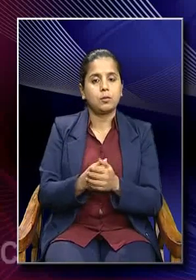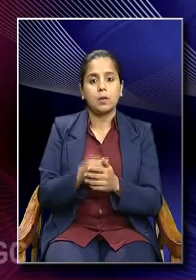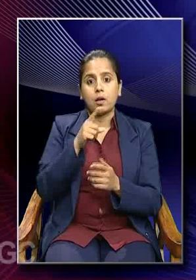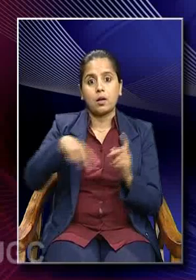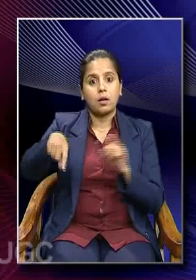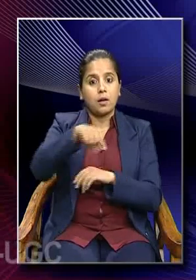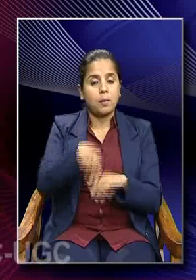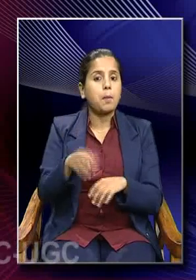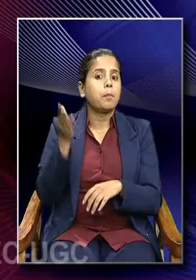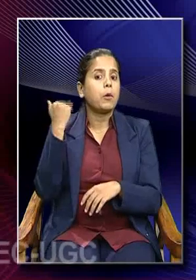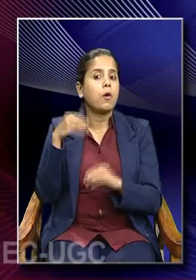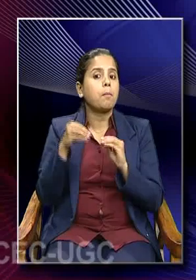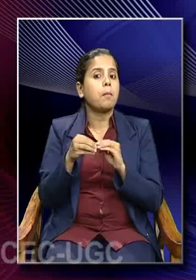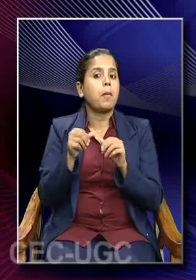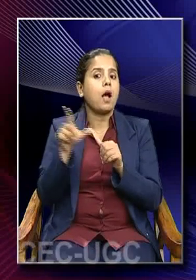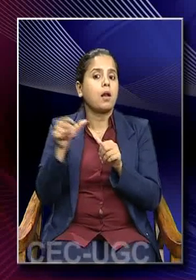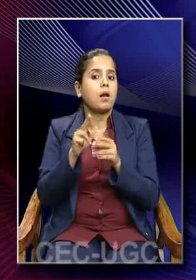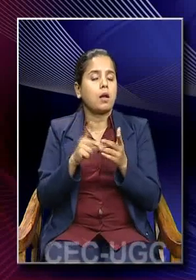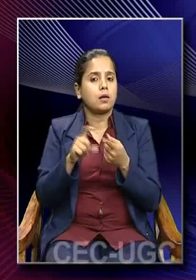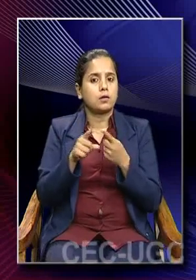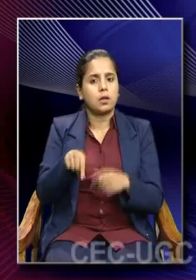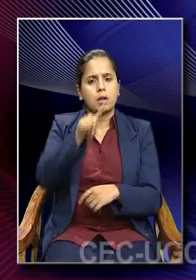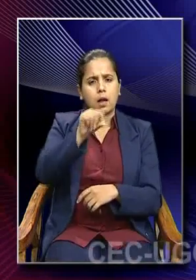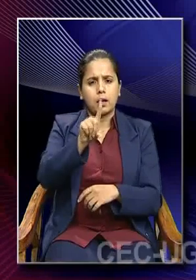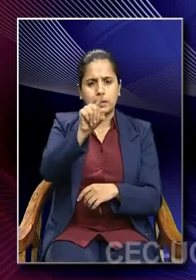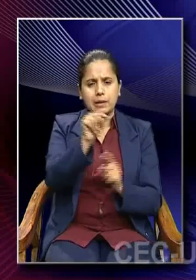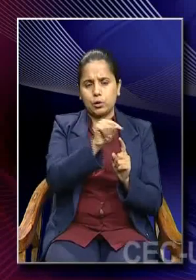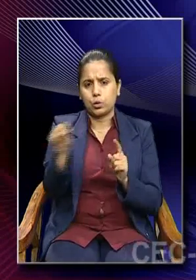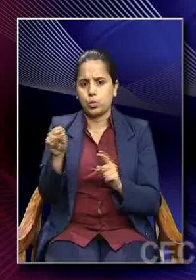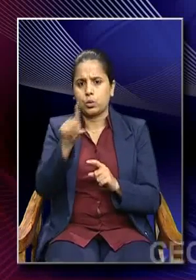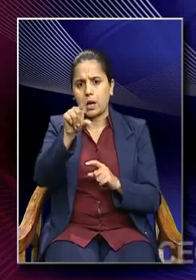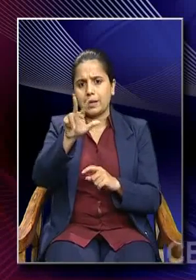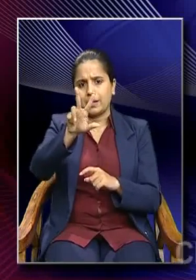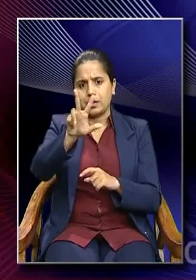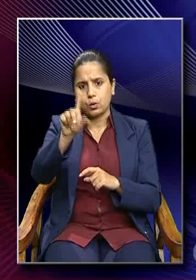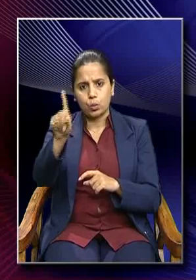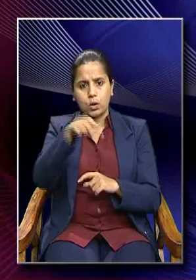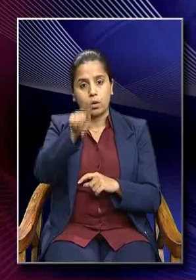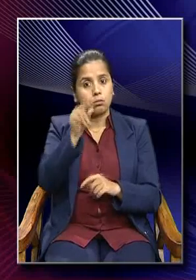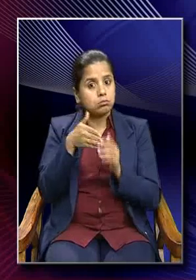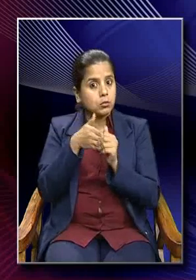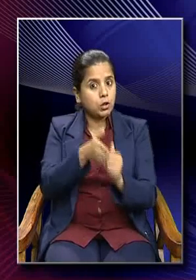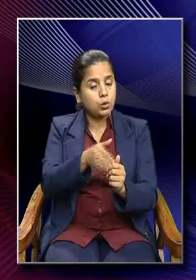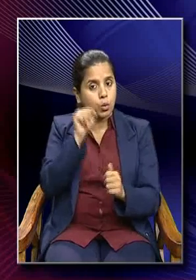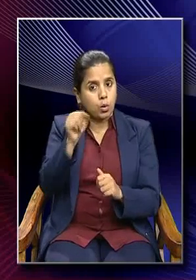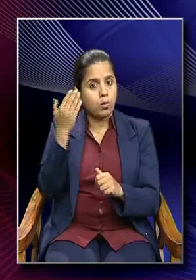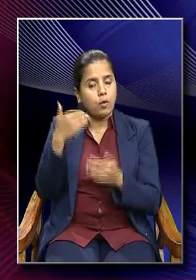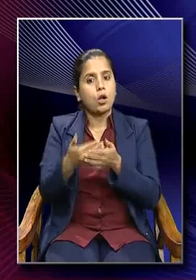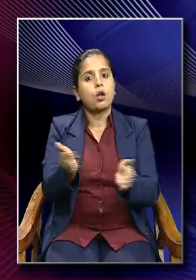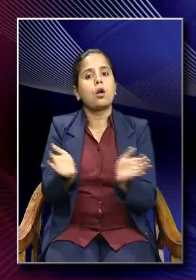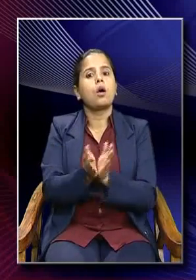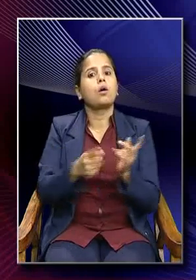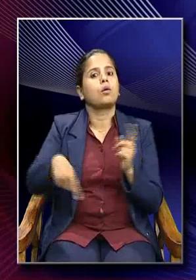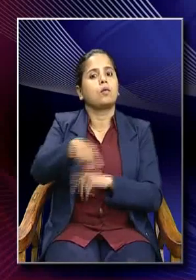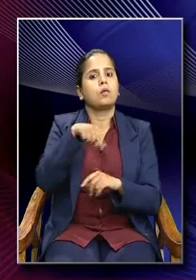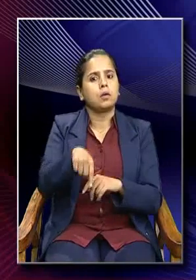de Vasta, he was between 1910 to 81. So, under his leadership, this community was